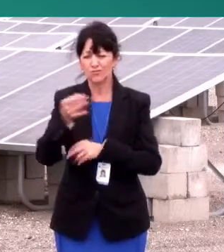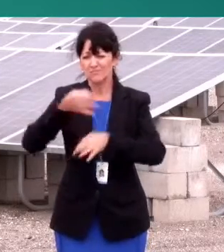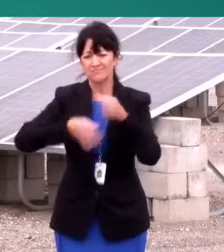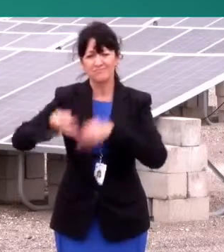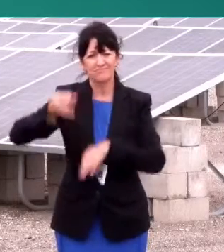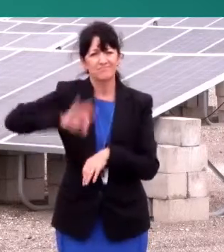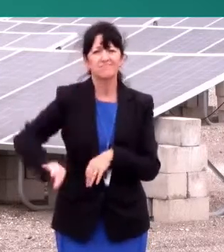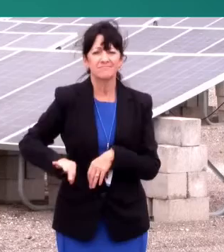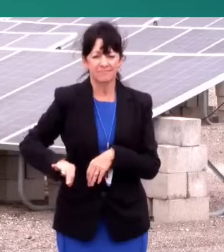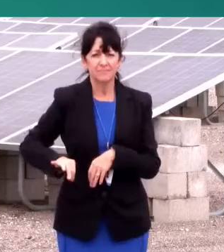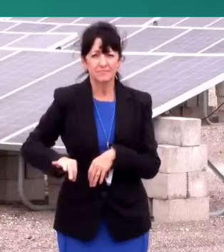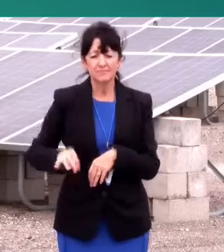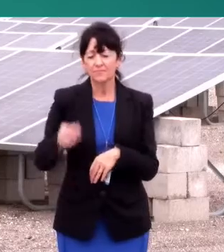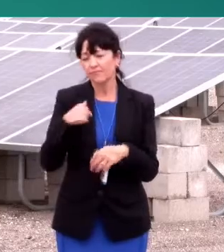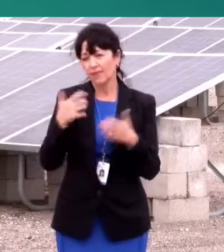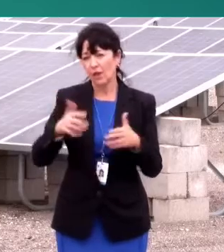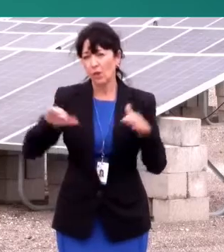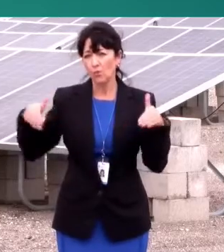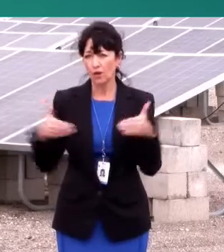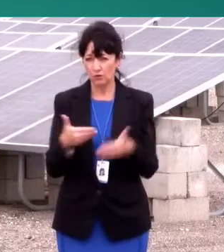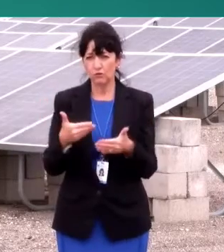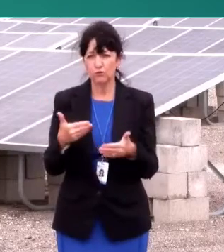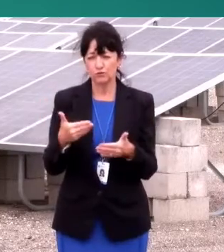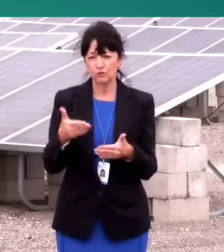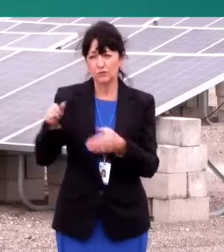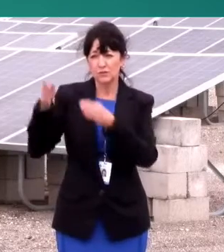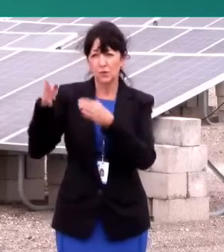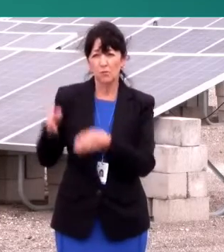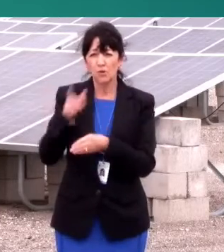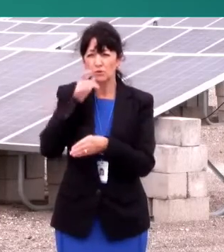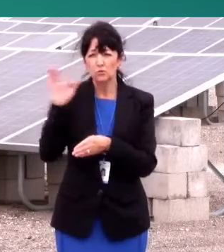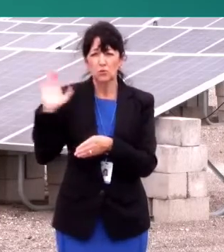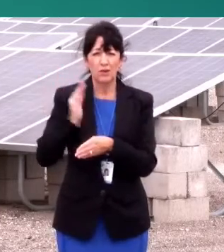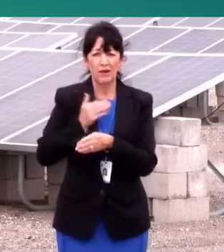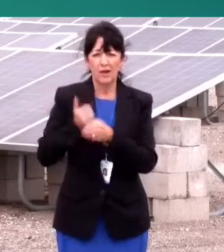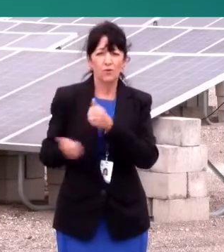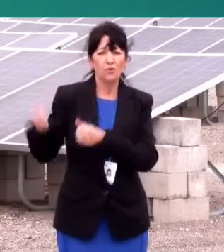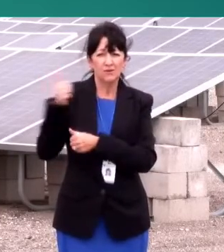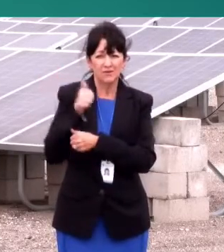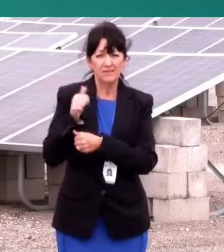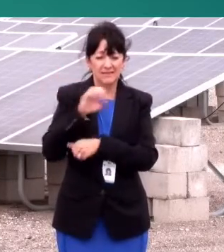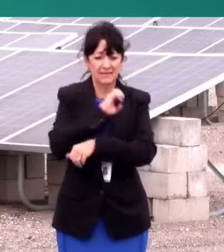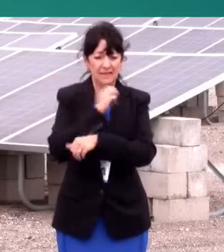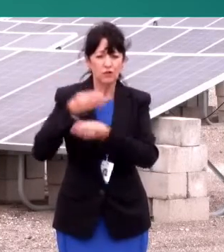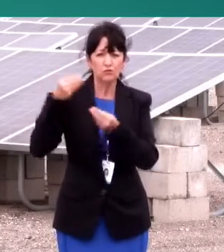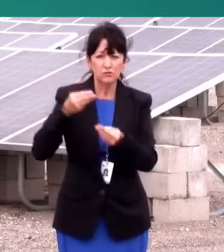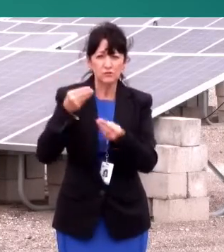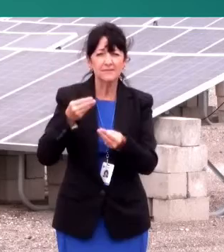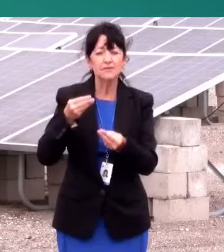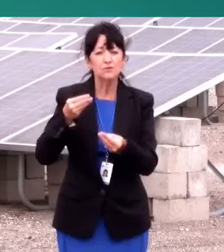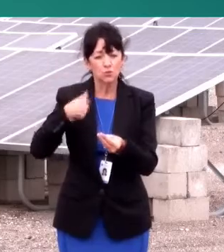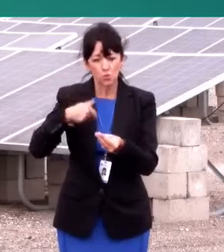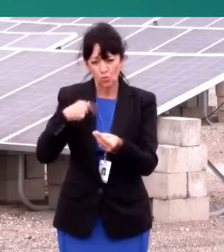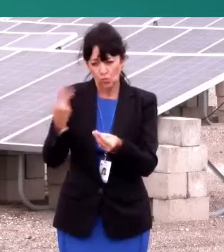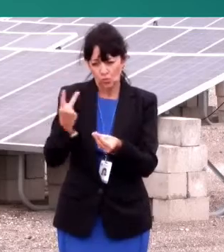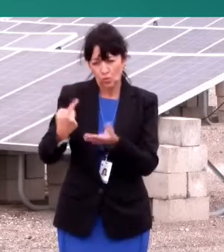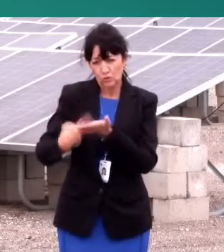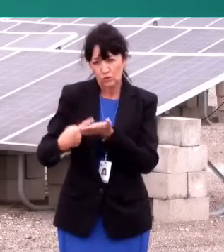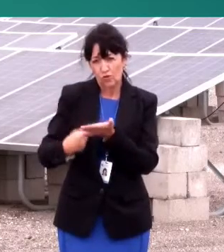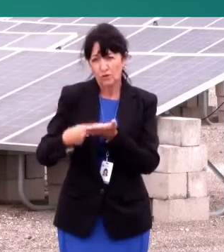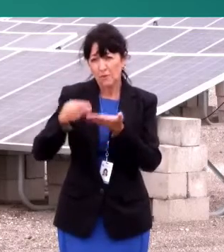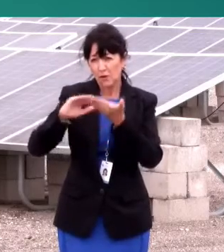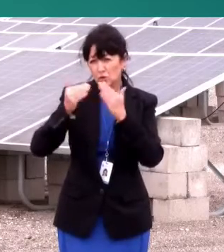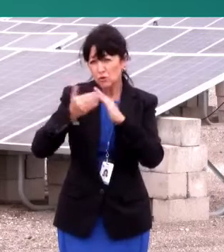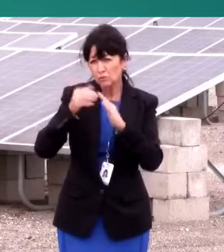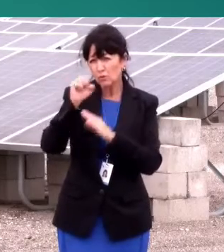is the director of our Climate, Coastal, and Energy Division. And when we talk about both the Charge the Charger and community solar,